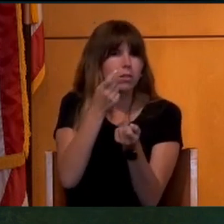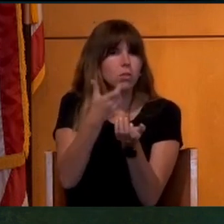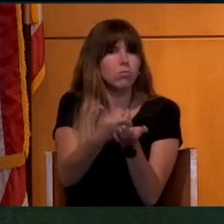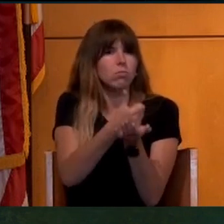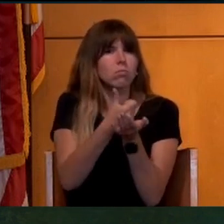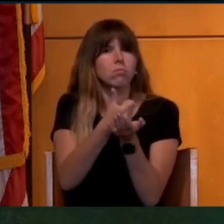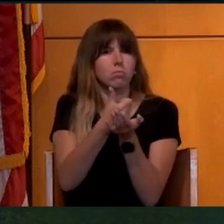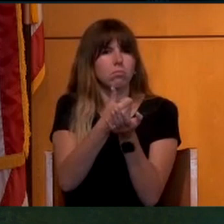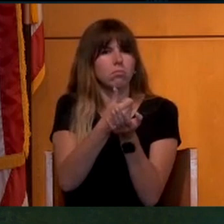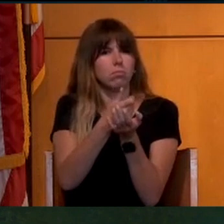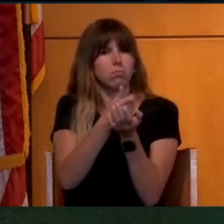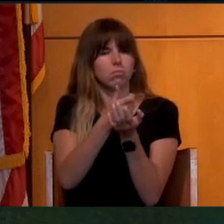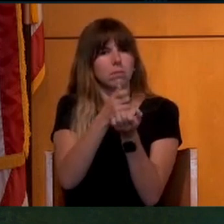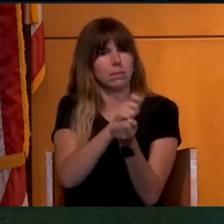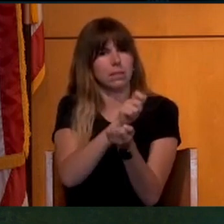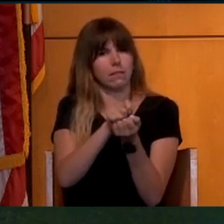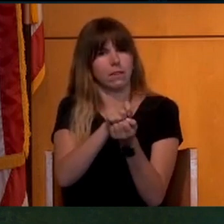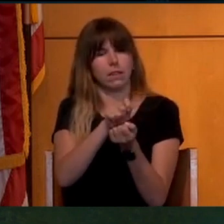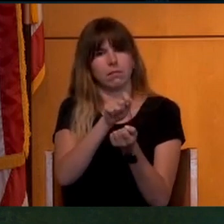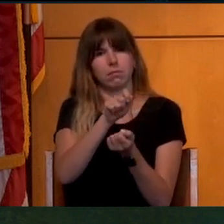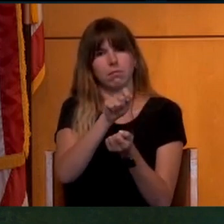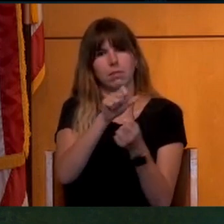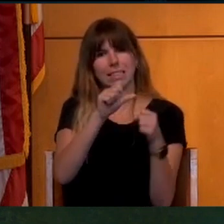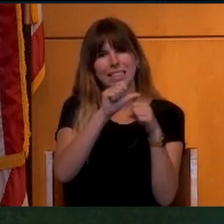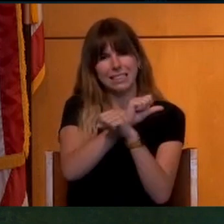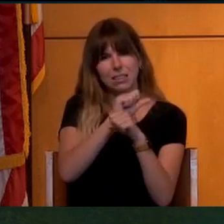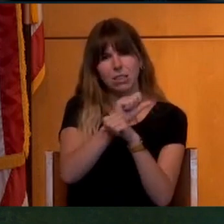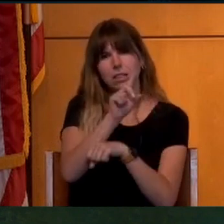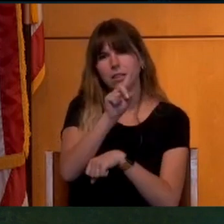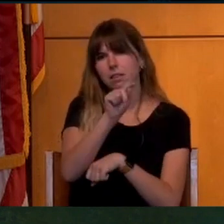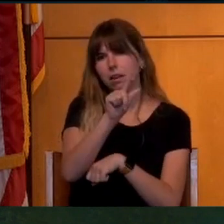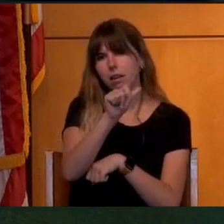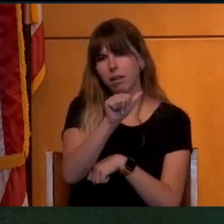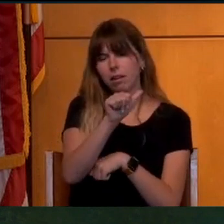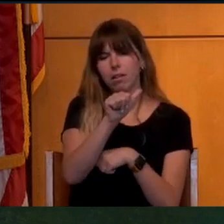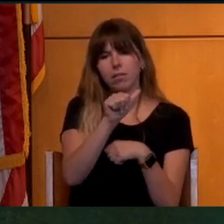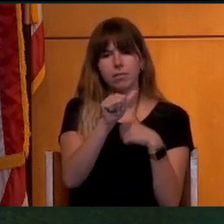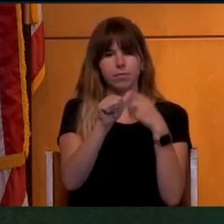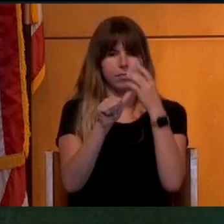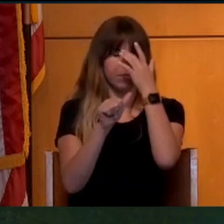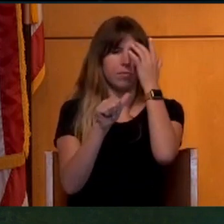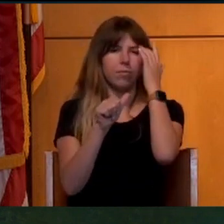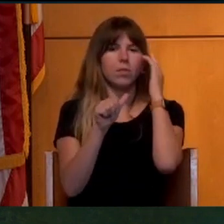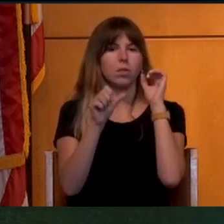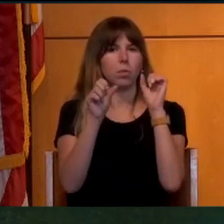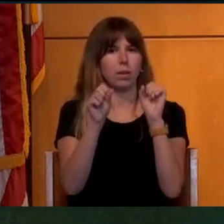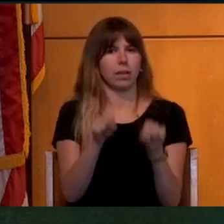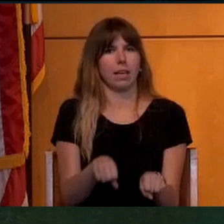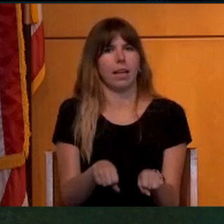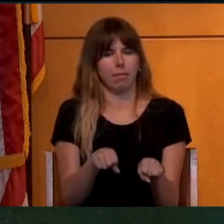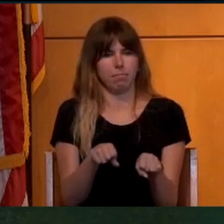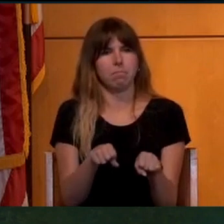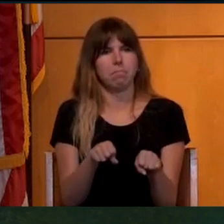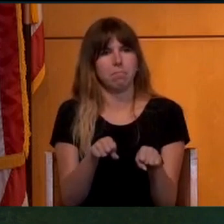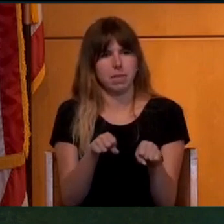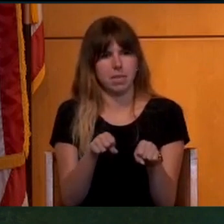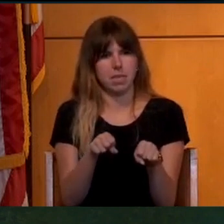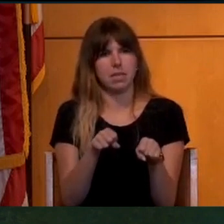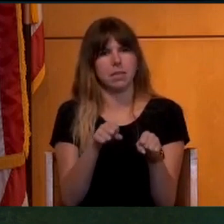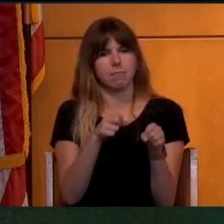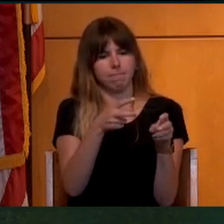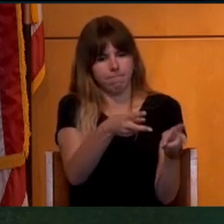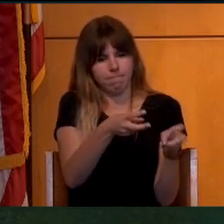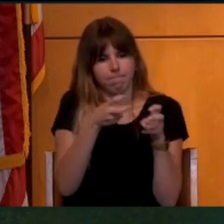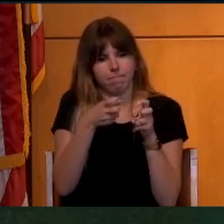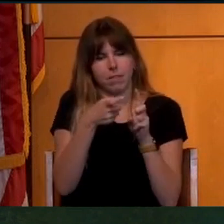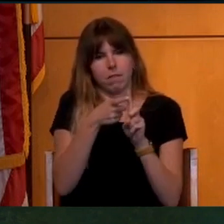statistical data set so that it's applicable, it can be extrapolated across the entire polar region and vast region, and